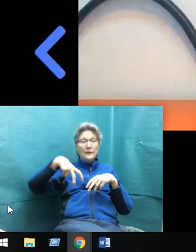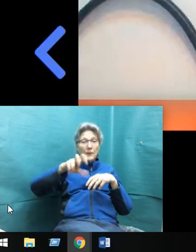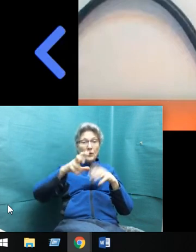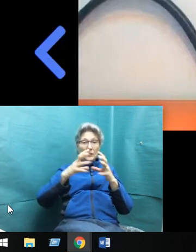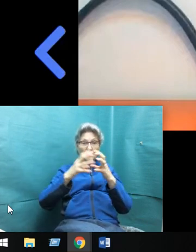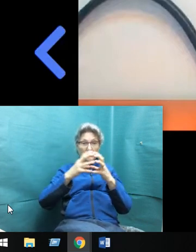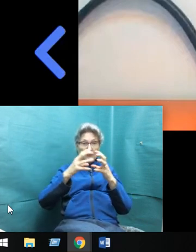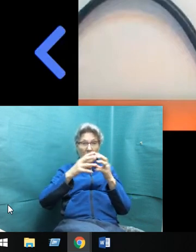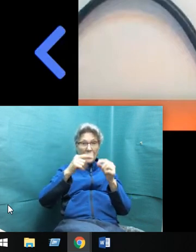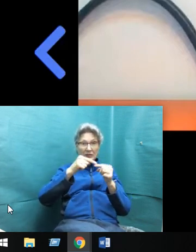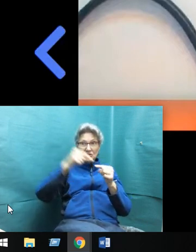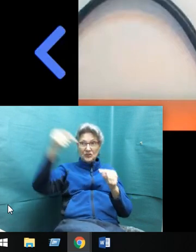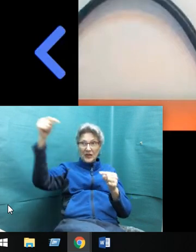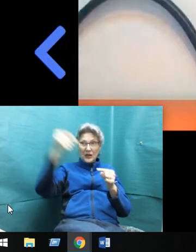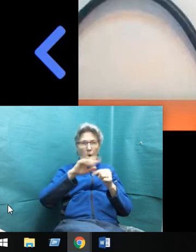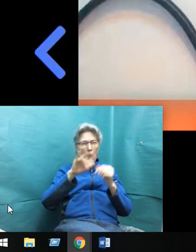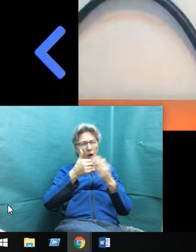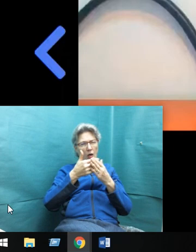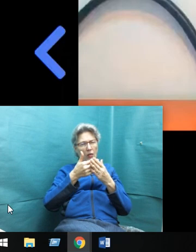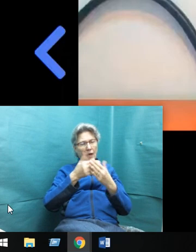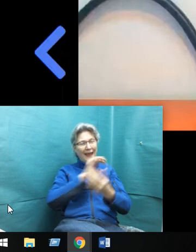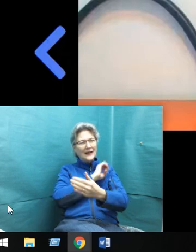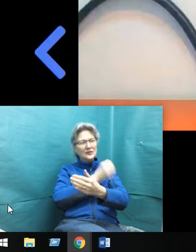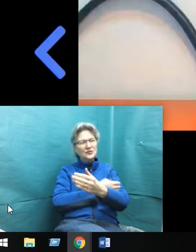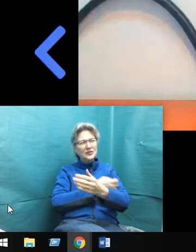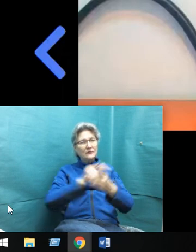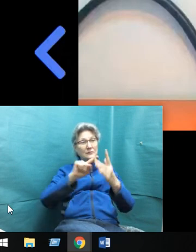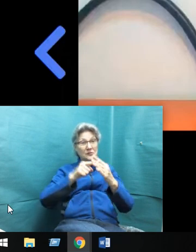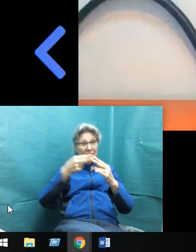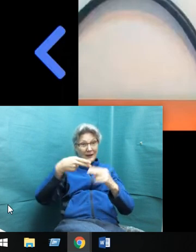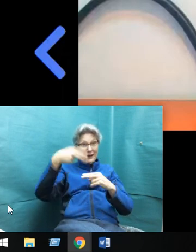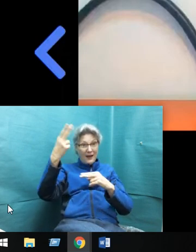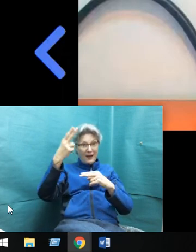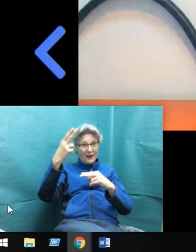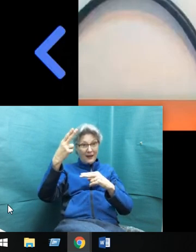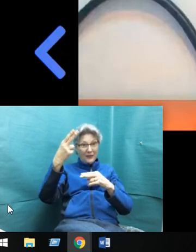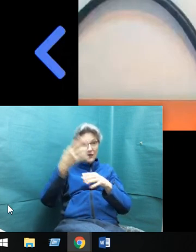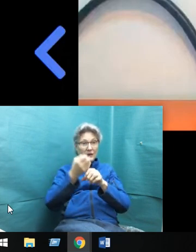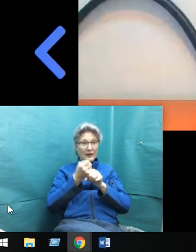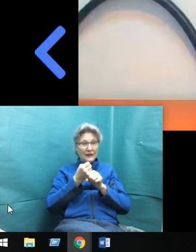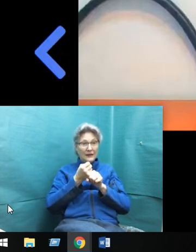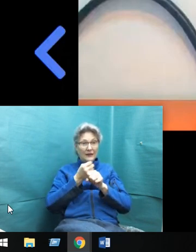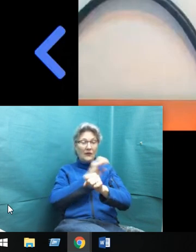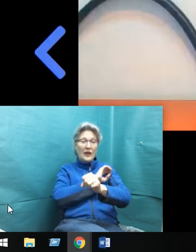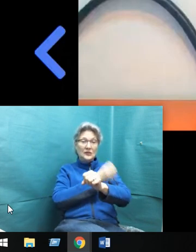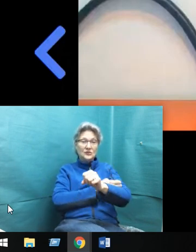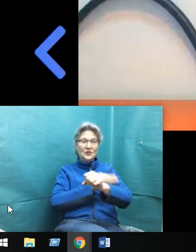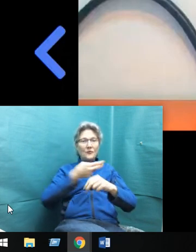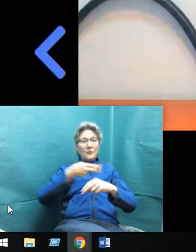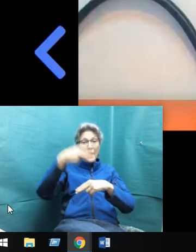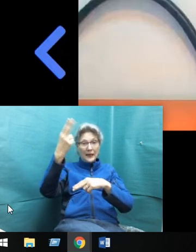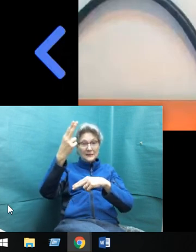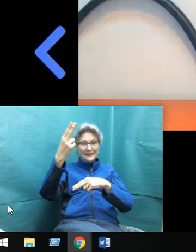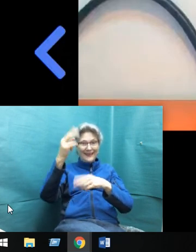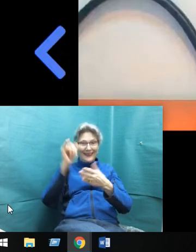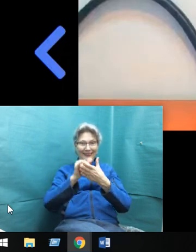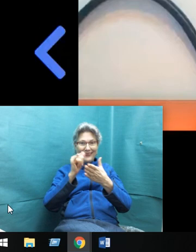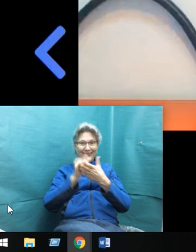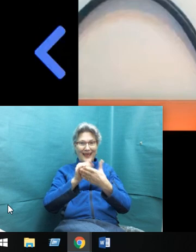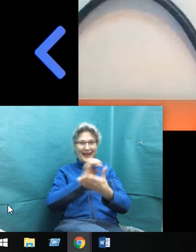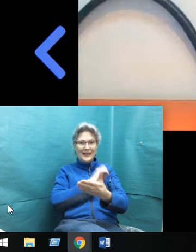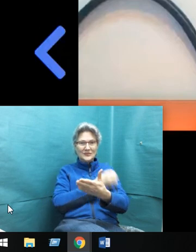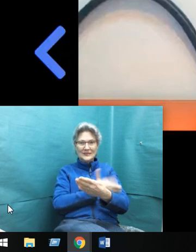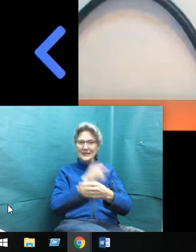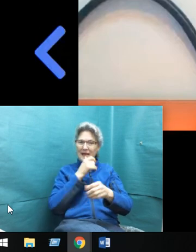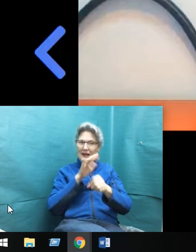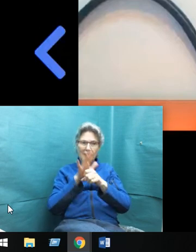common? They all get their energy from starting up high. They're getting their energy from height. And that energy isn't